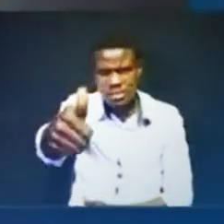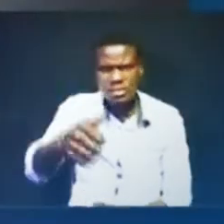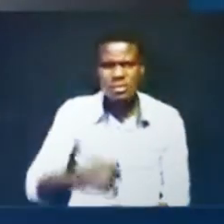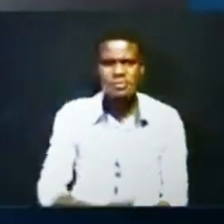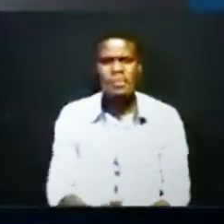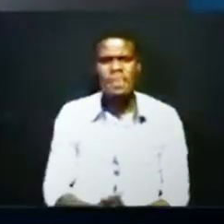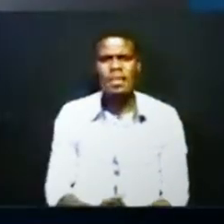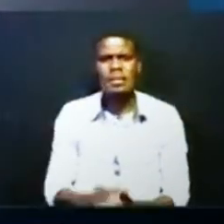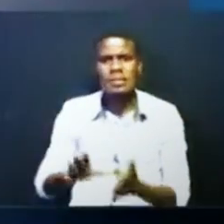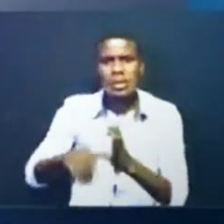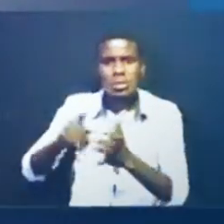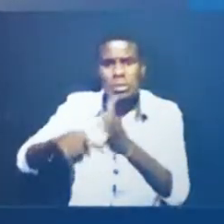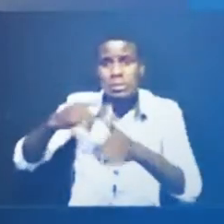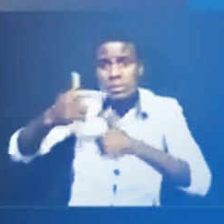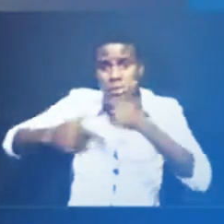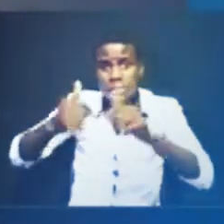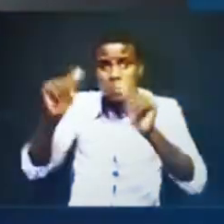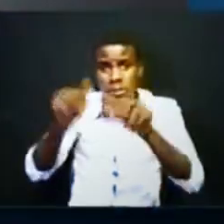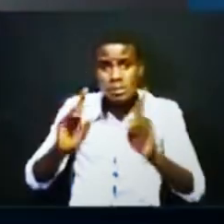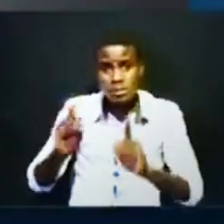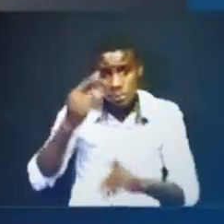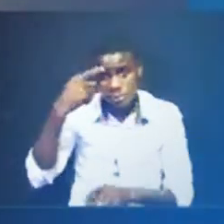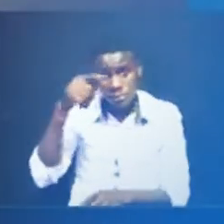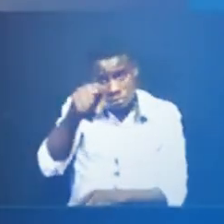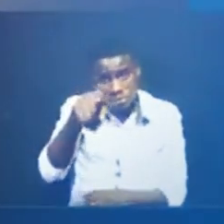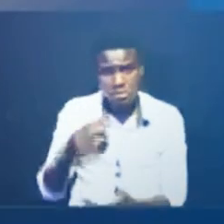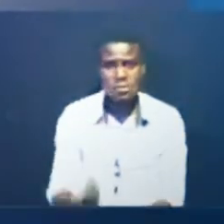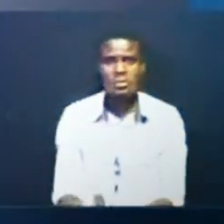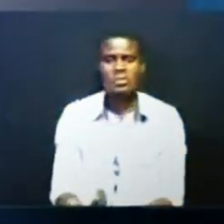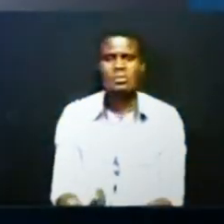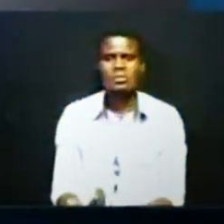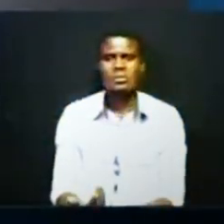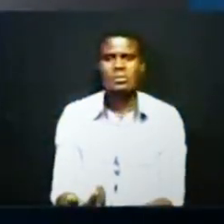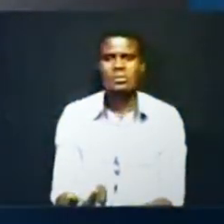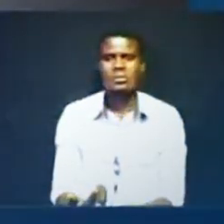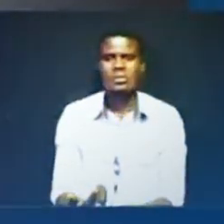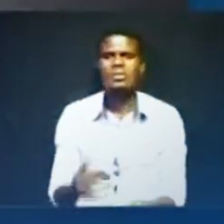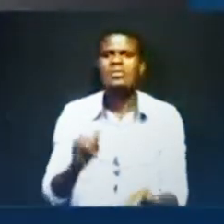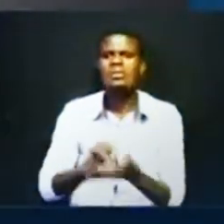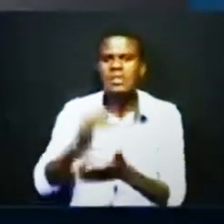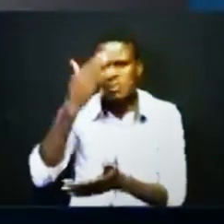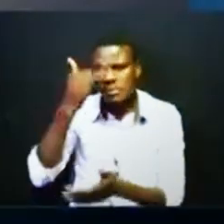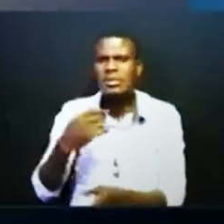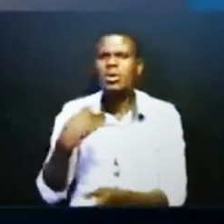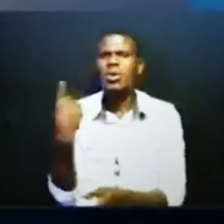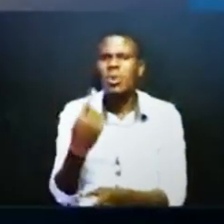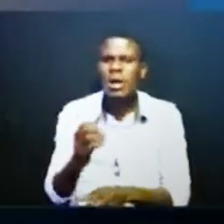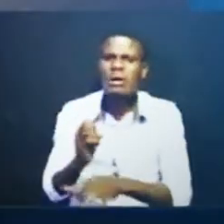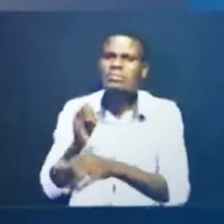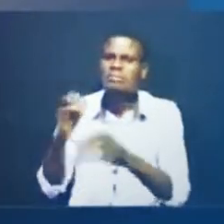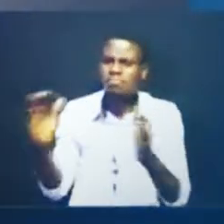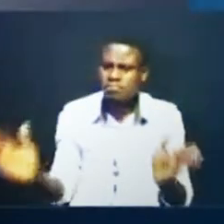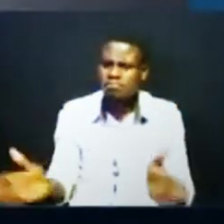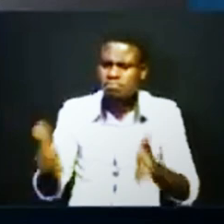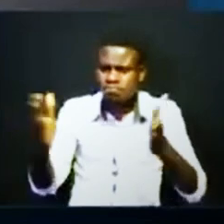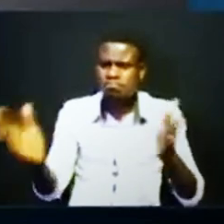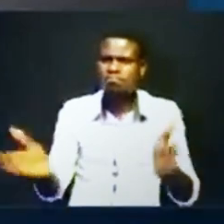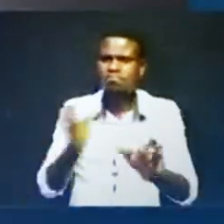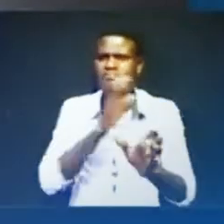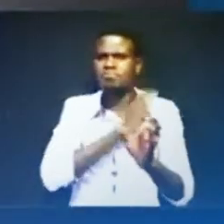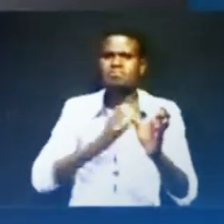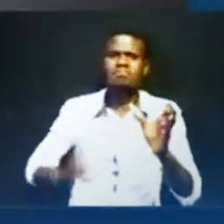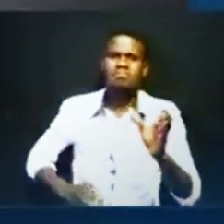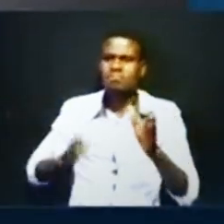human beings. That is why we call on Christians to pray, study the Bible, wait upon